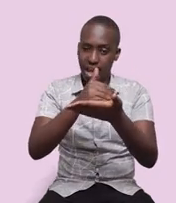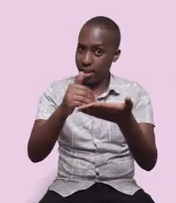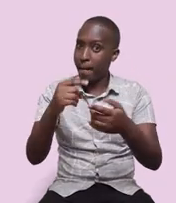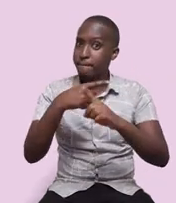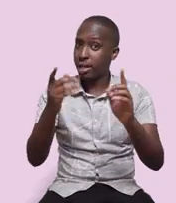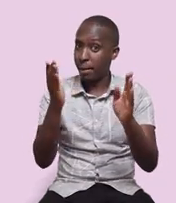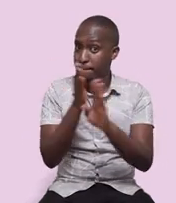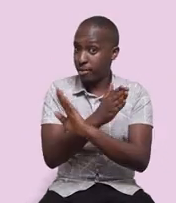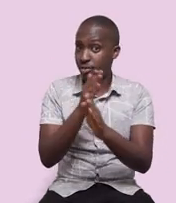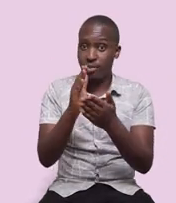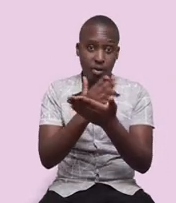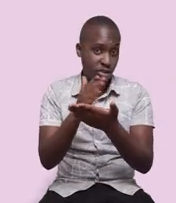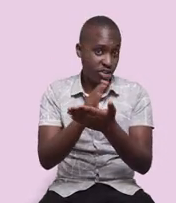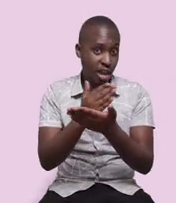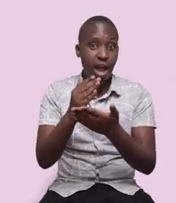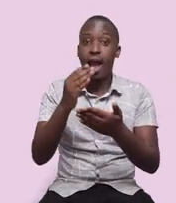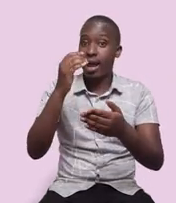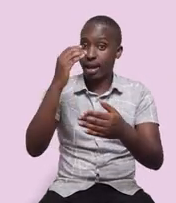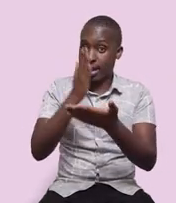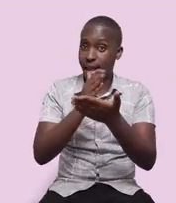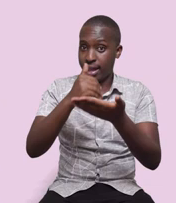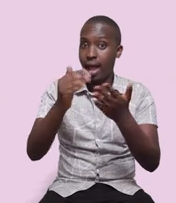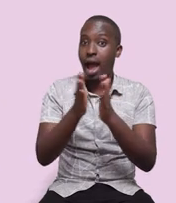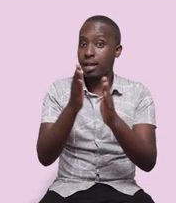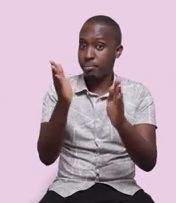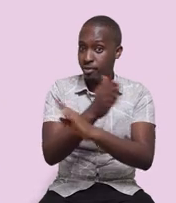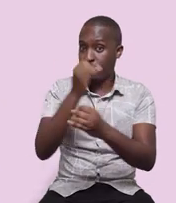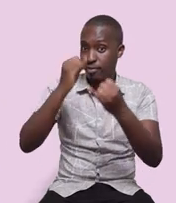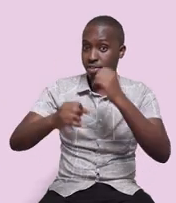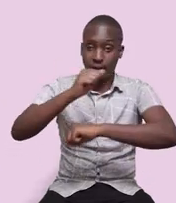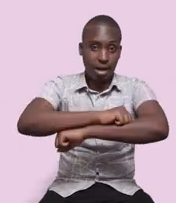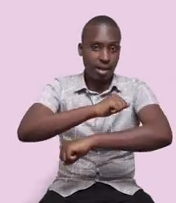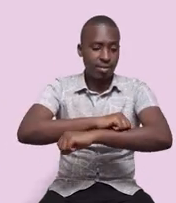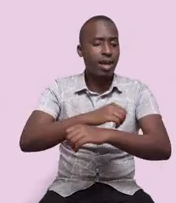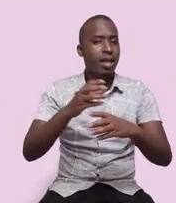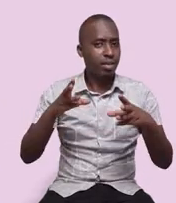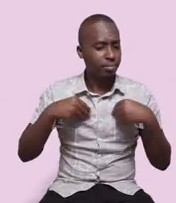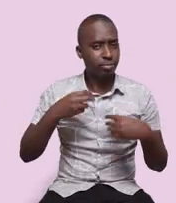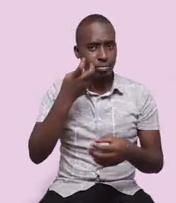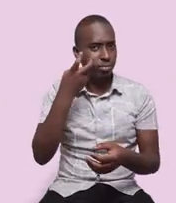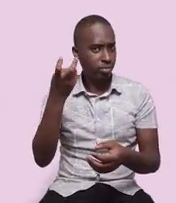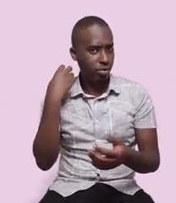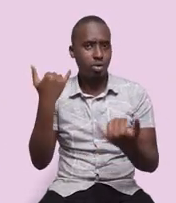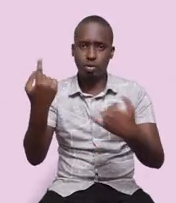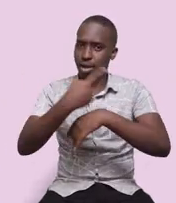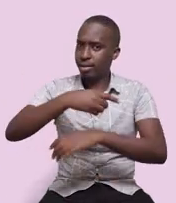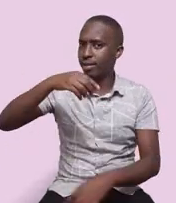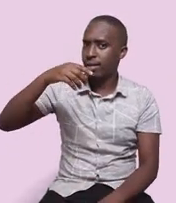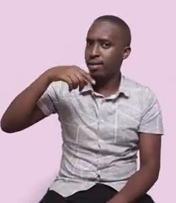But before we share the cake and before finishing the class, let us review our today's